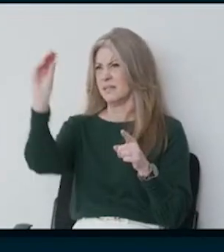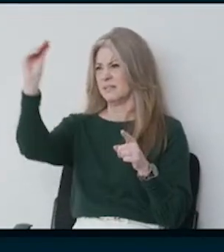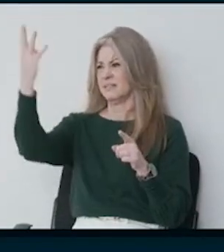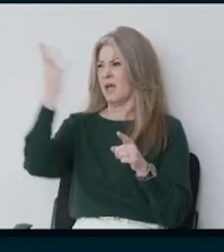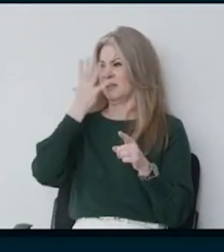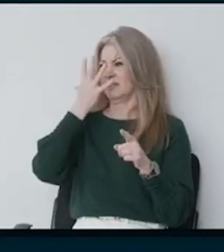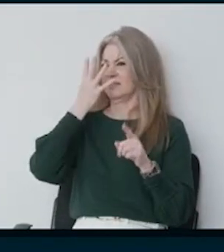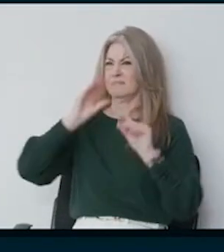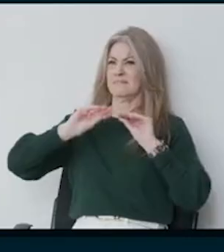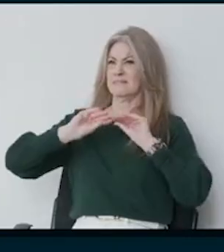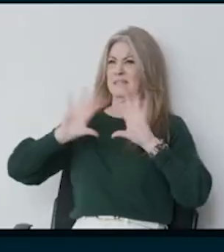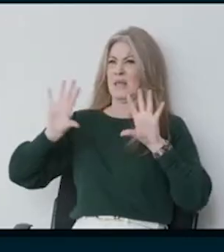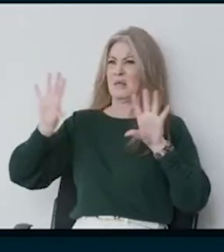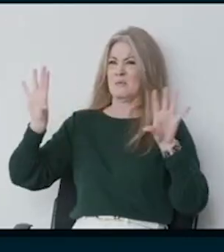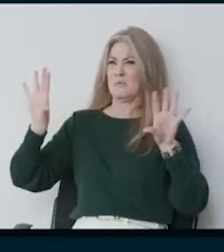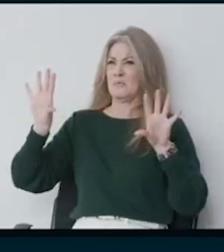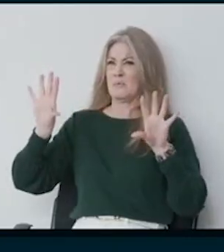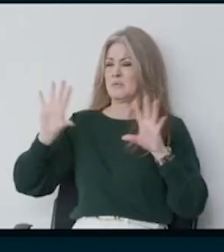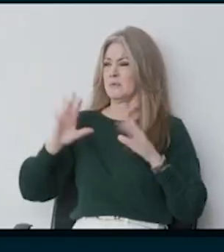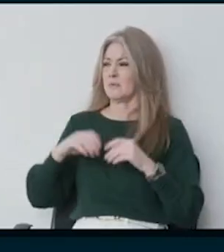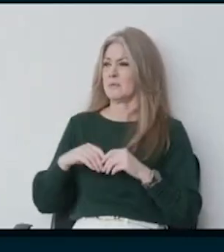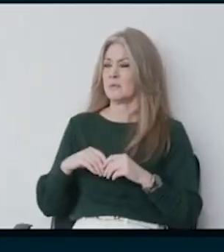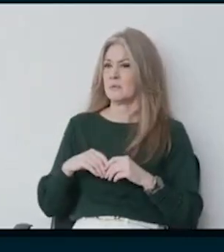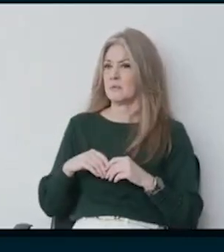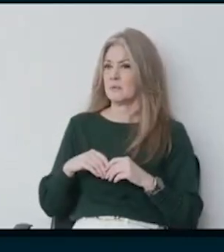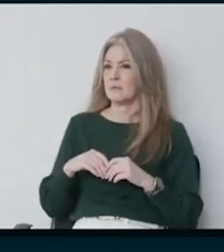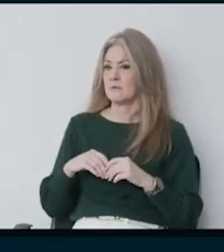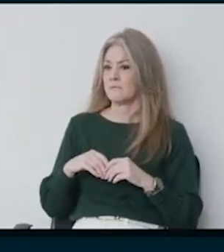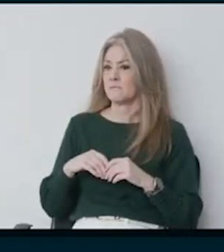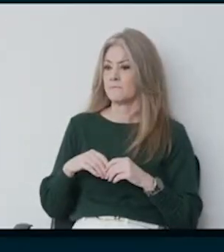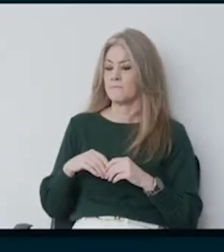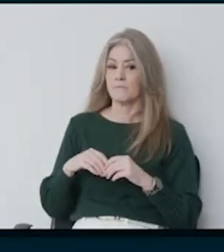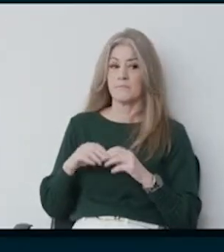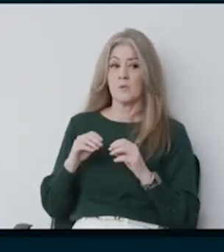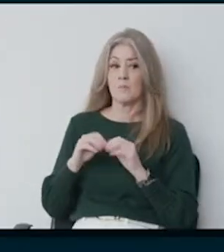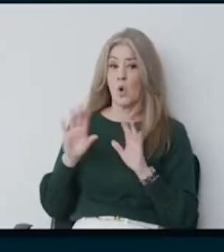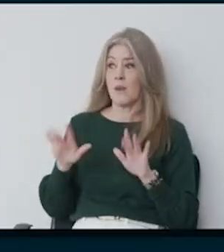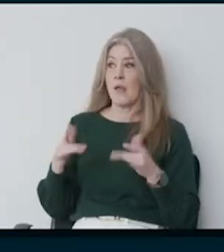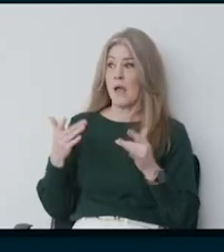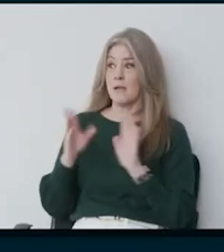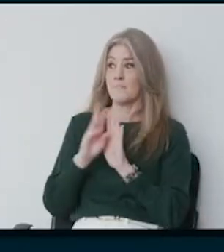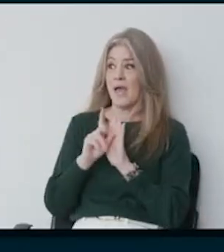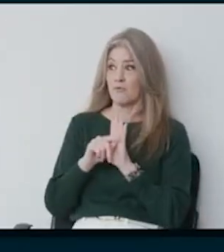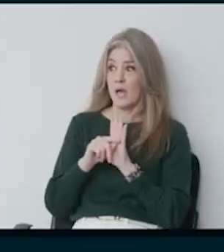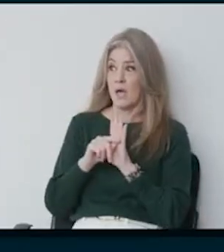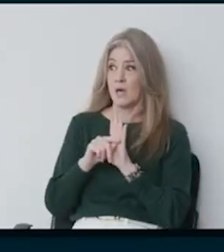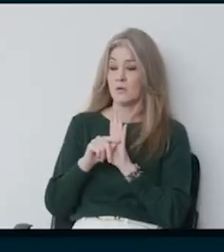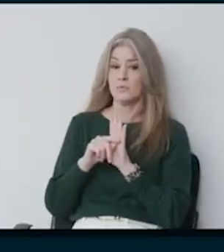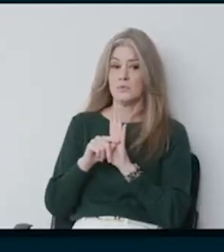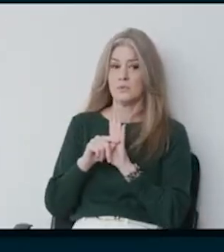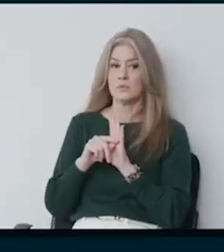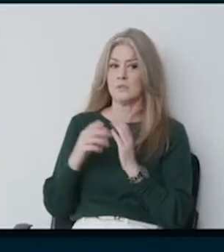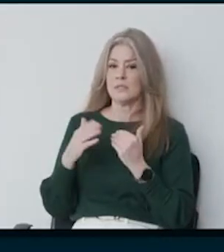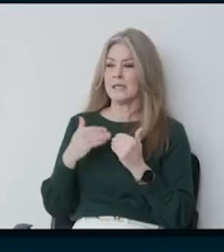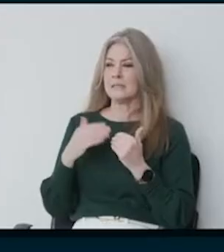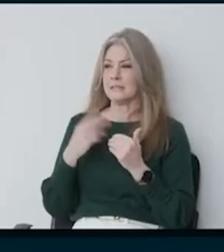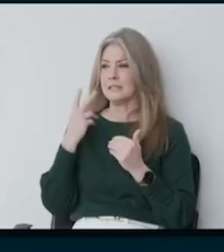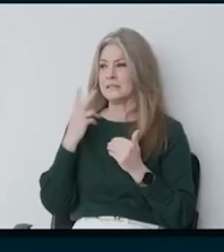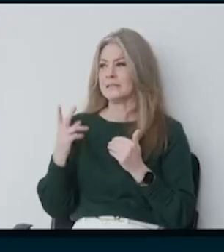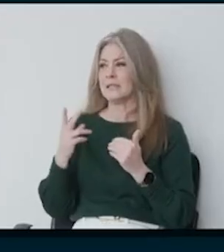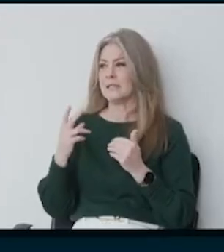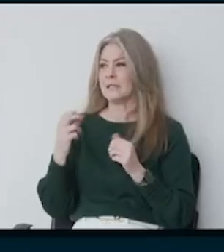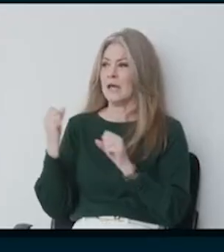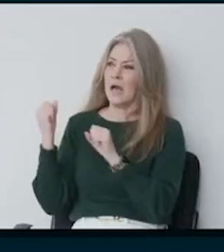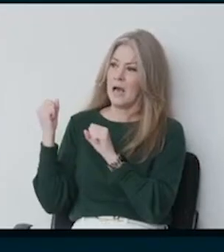even more difficult to see. But with the lighter background color buttons and a black outline, it's easy to see that. That's because they have a